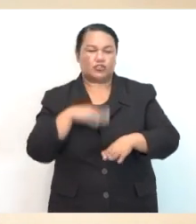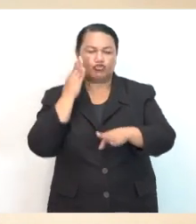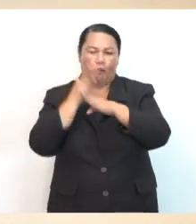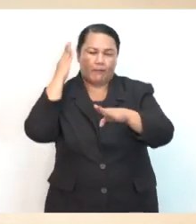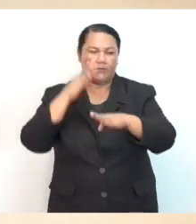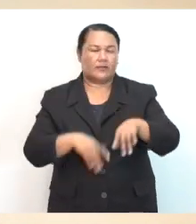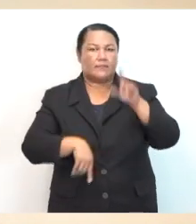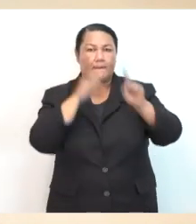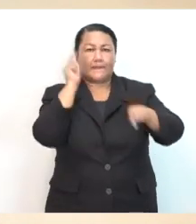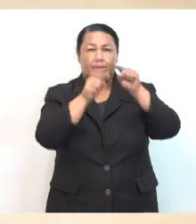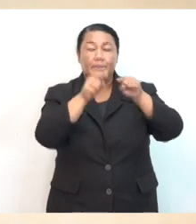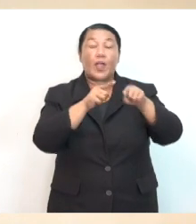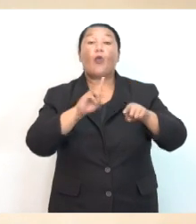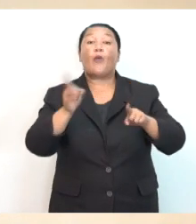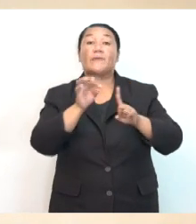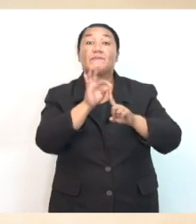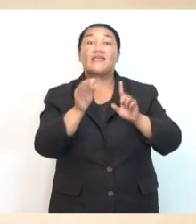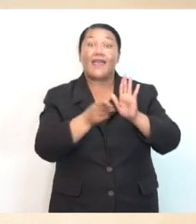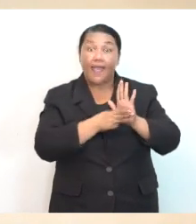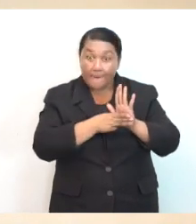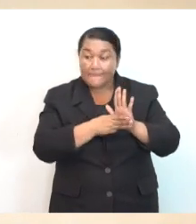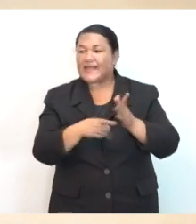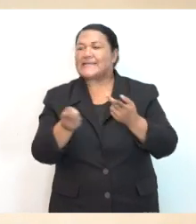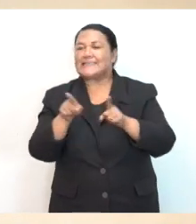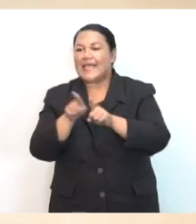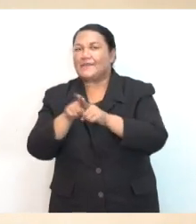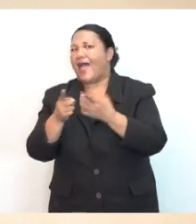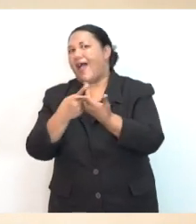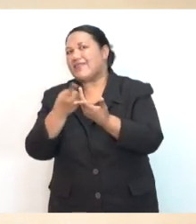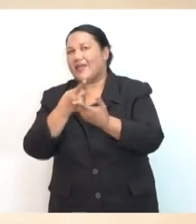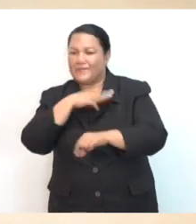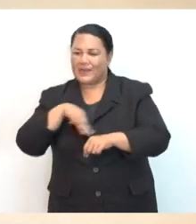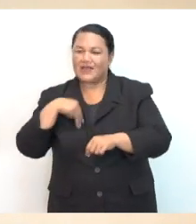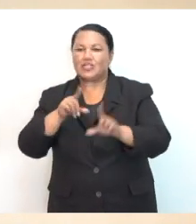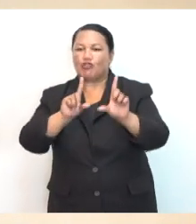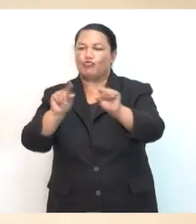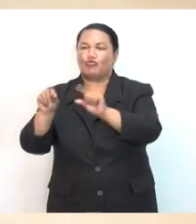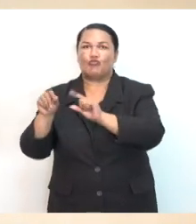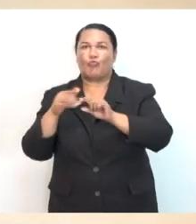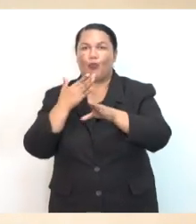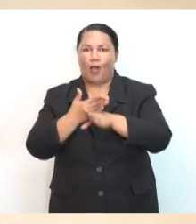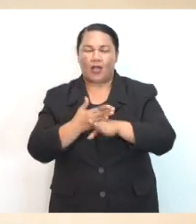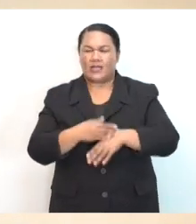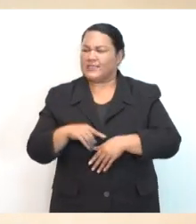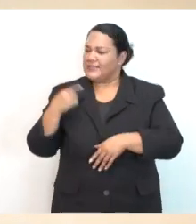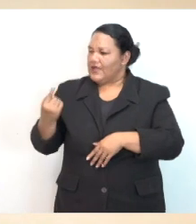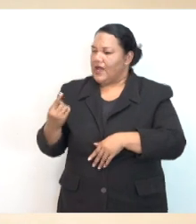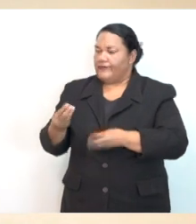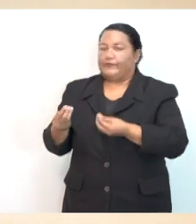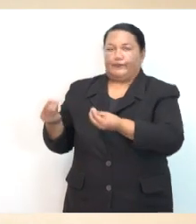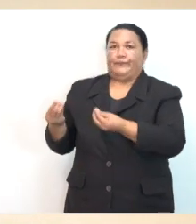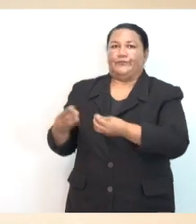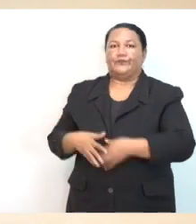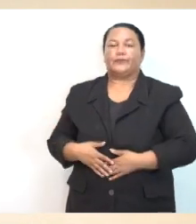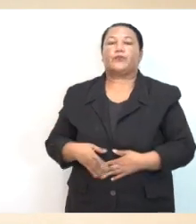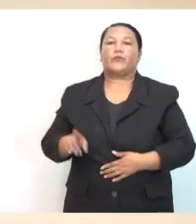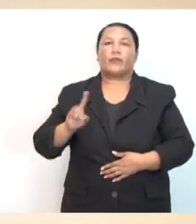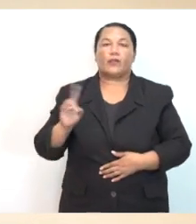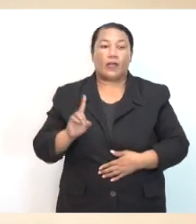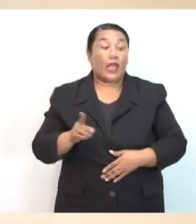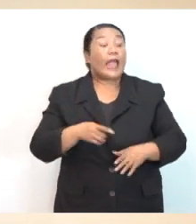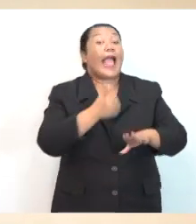or the People's Coalition government is doing is in breach of the Constitution. He should leave the governing to the elected government and